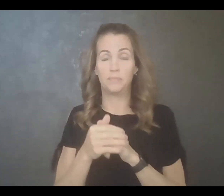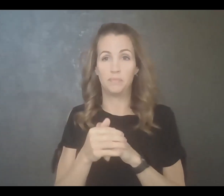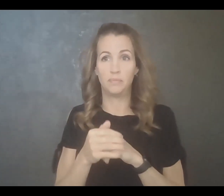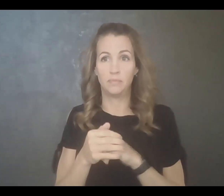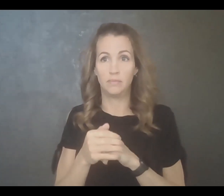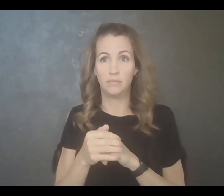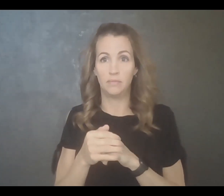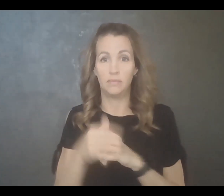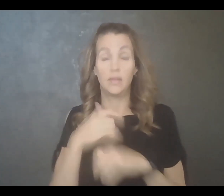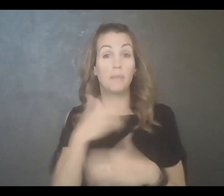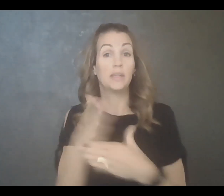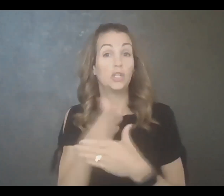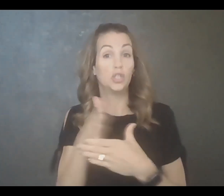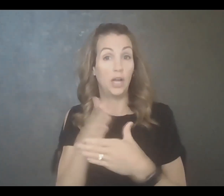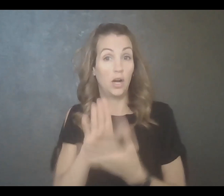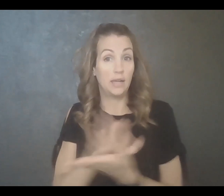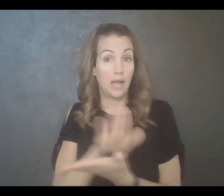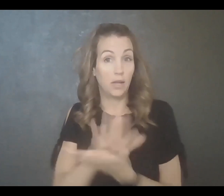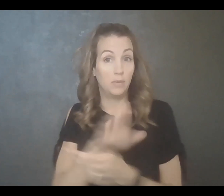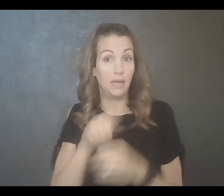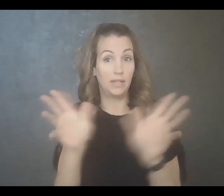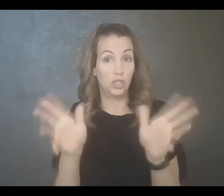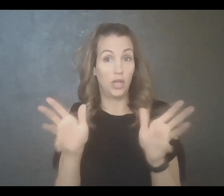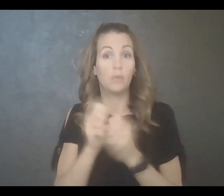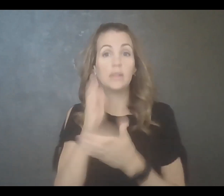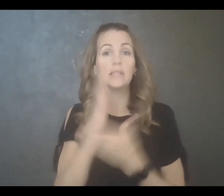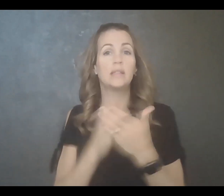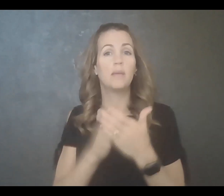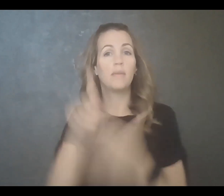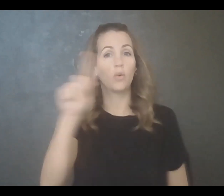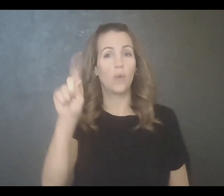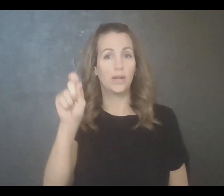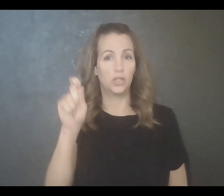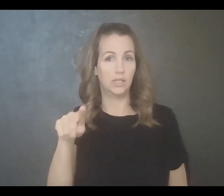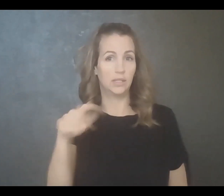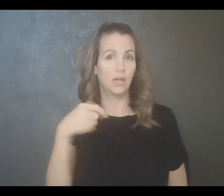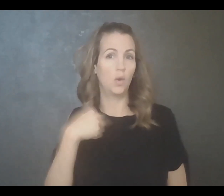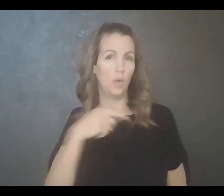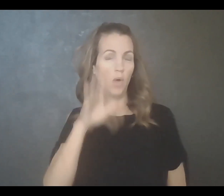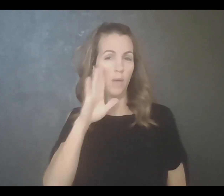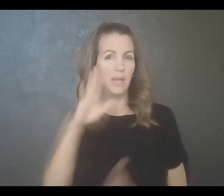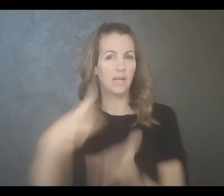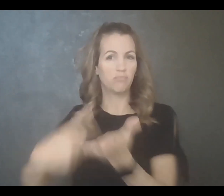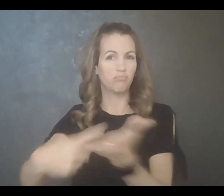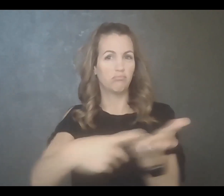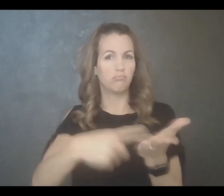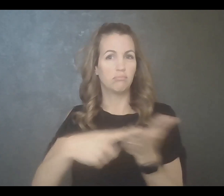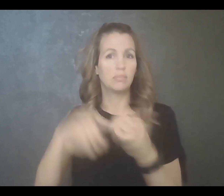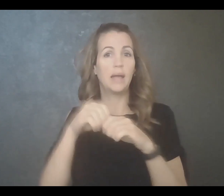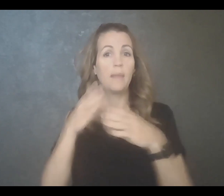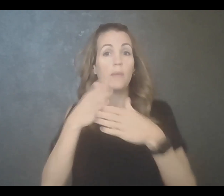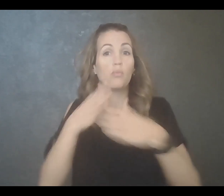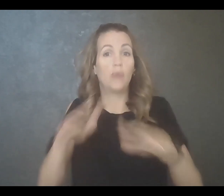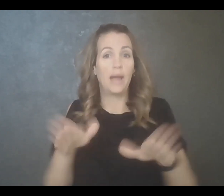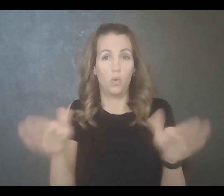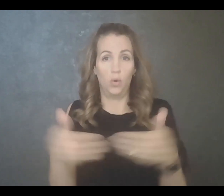a document in the chat with some of the questions we'll be going over in our breakout rooms. So let's